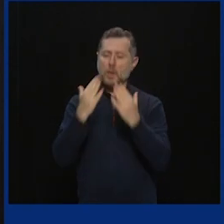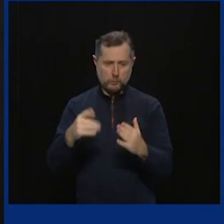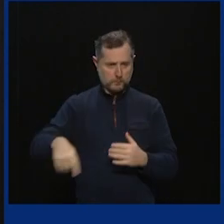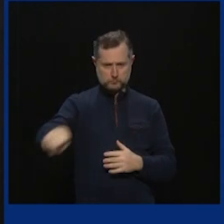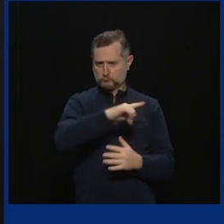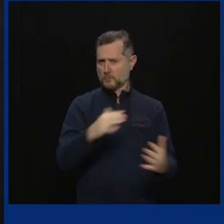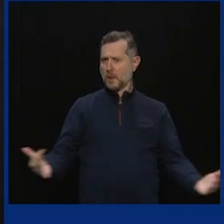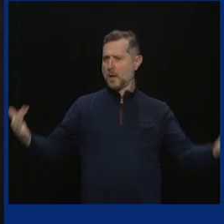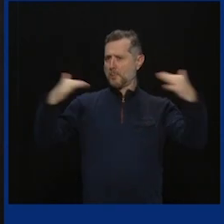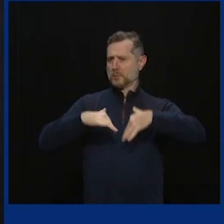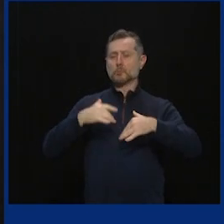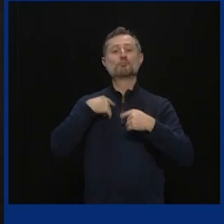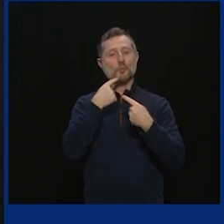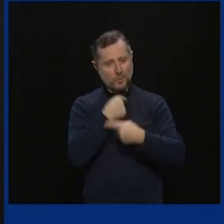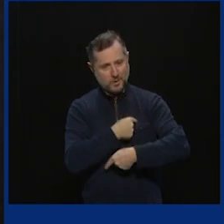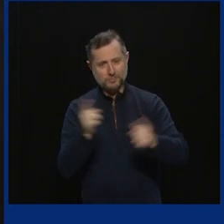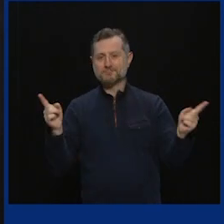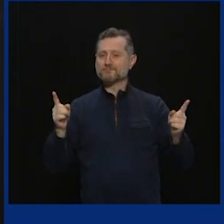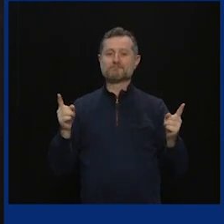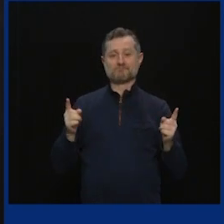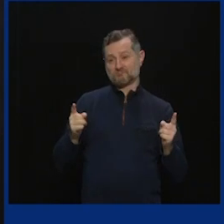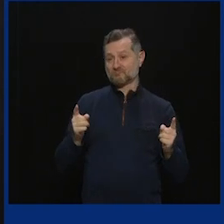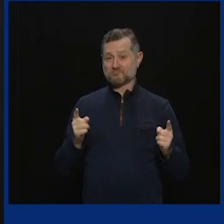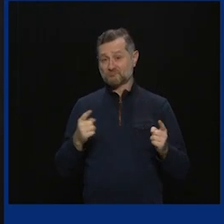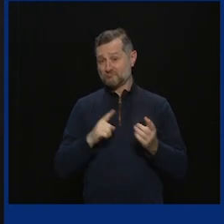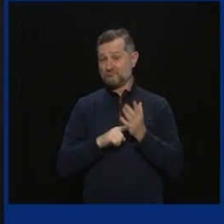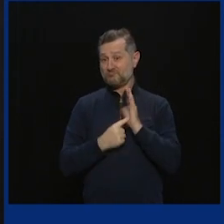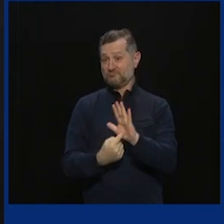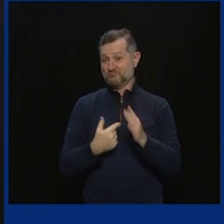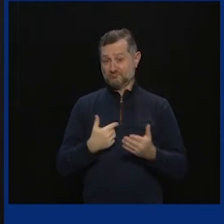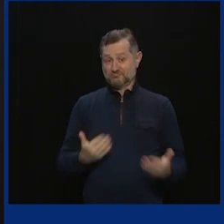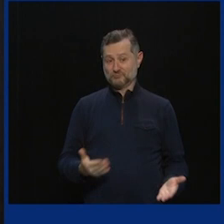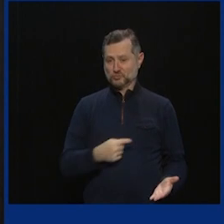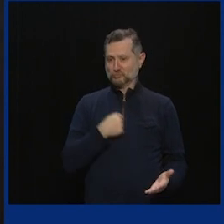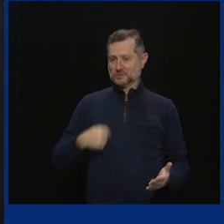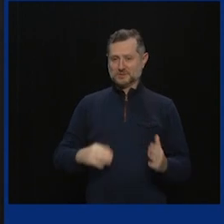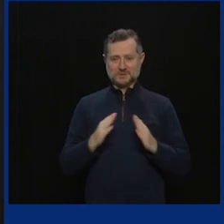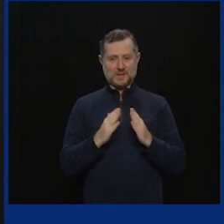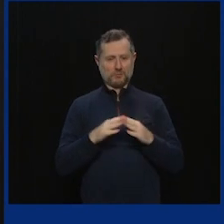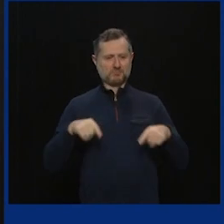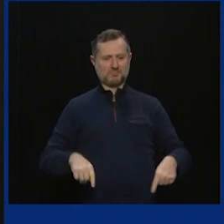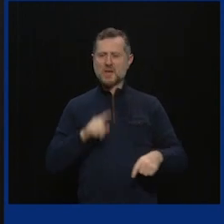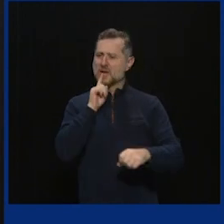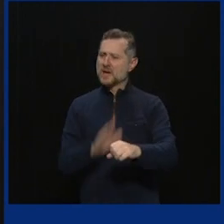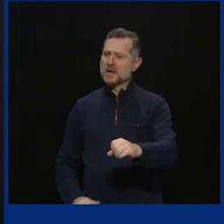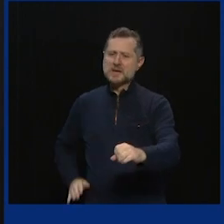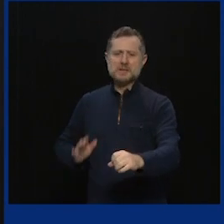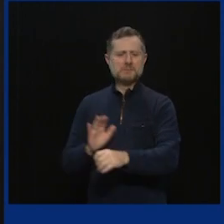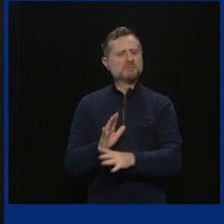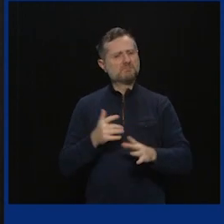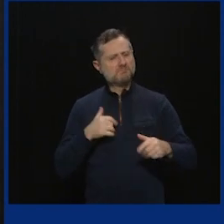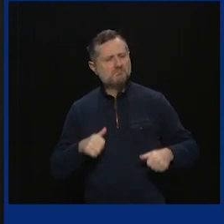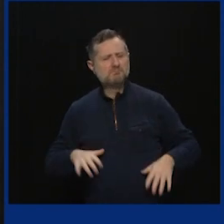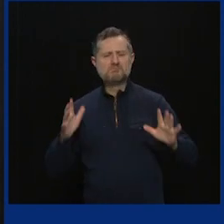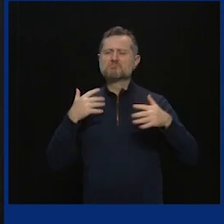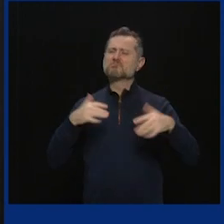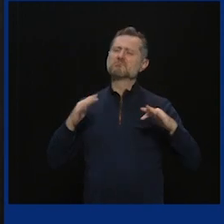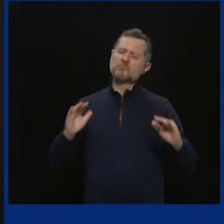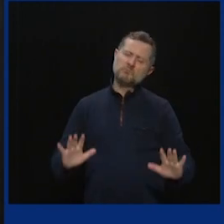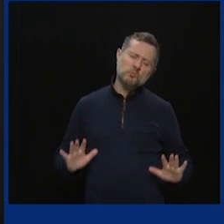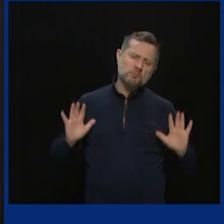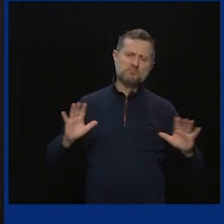It shows the dedication of Chinatown and your commitment to this phenomenal neighborhood, and that the Asian